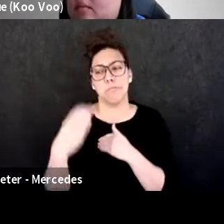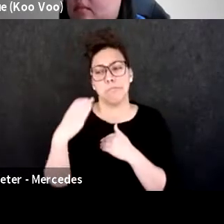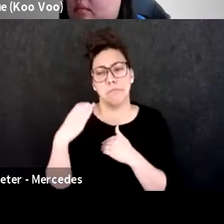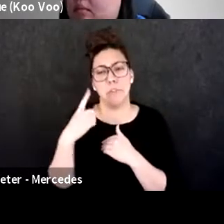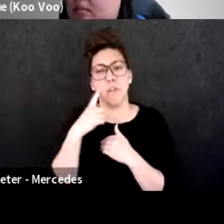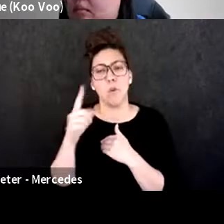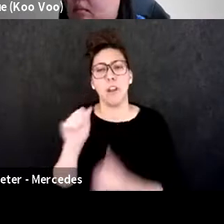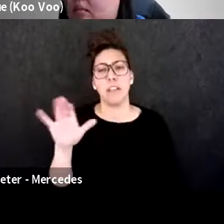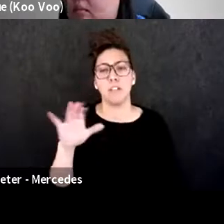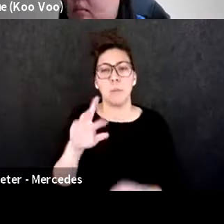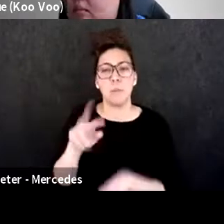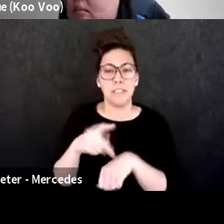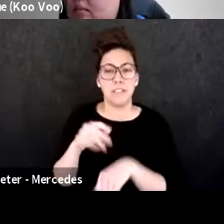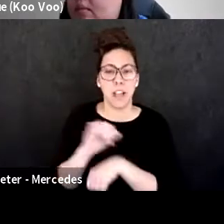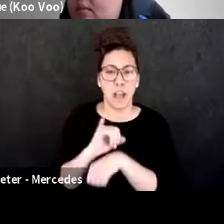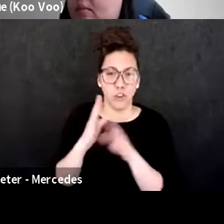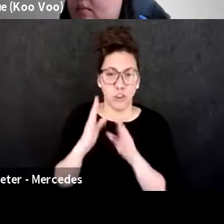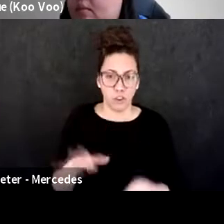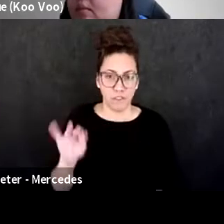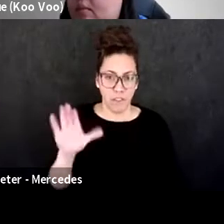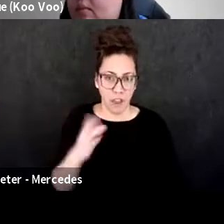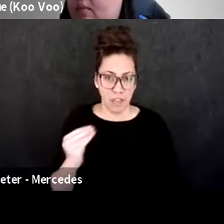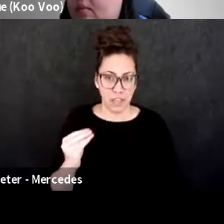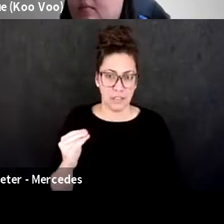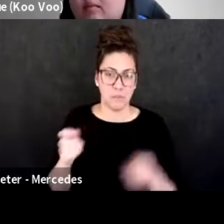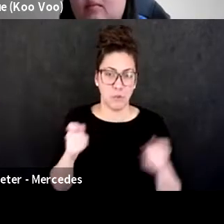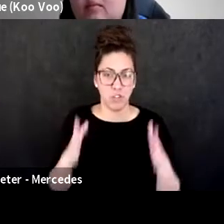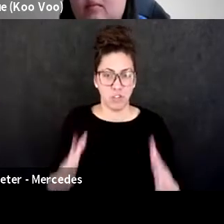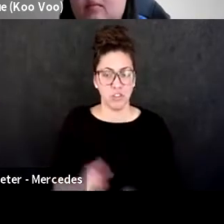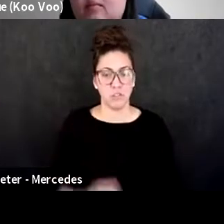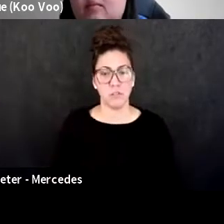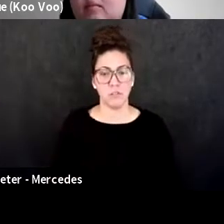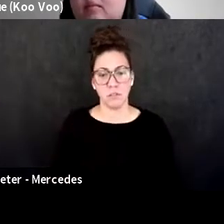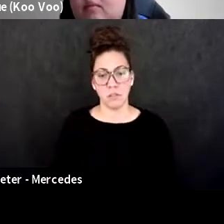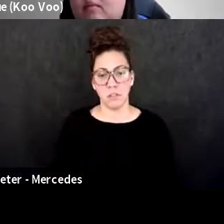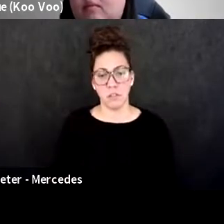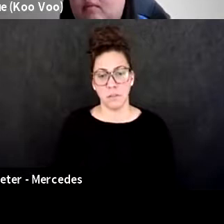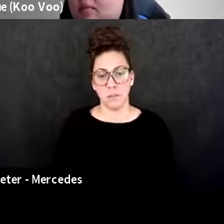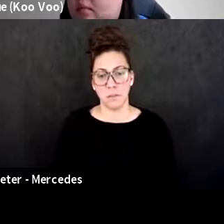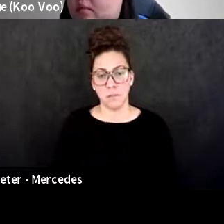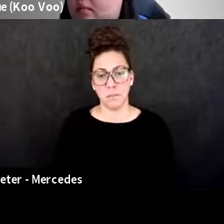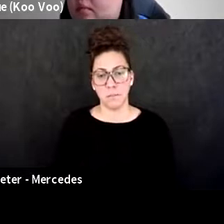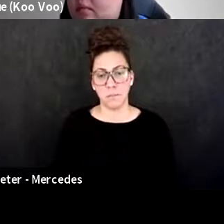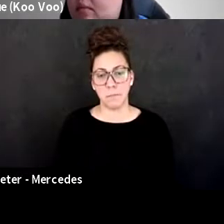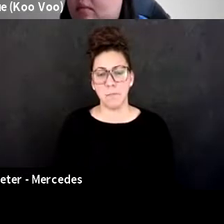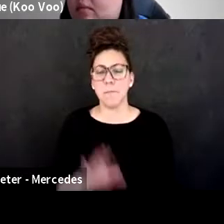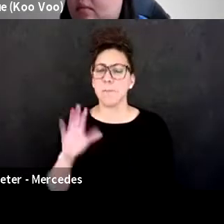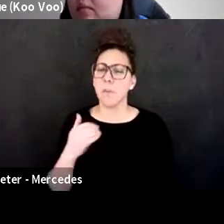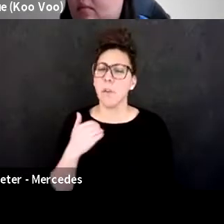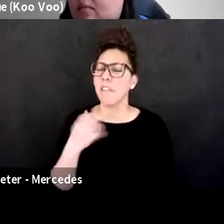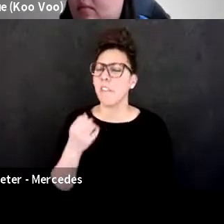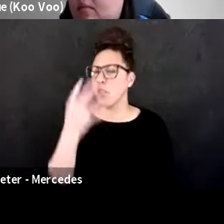Pacific Islander faculty and administrators? Yeah, so I have a few thoughts, you know, for people who might